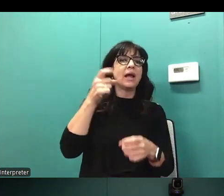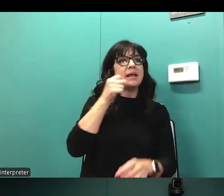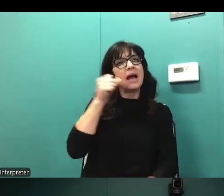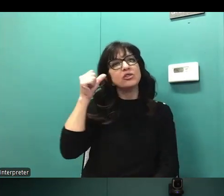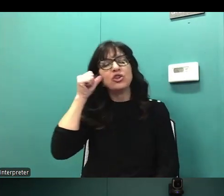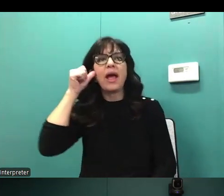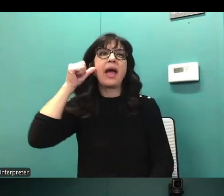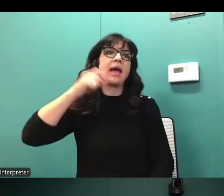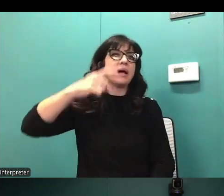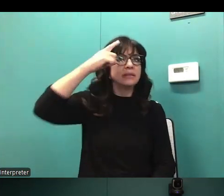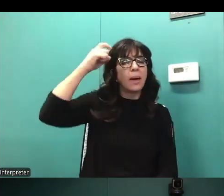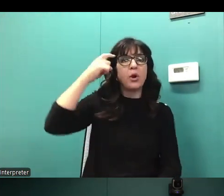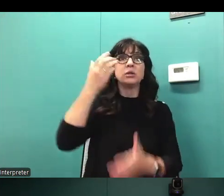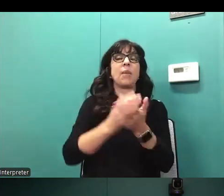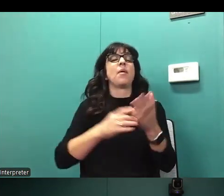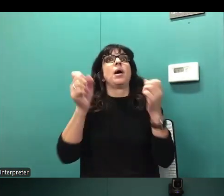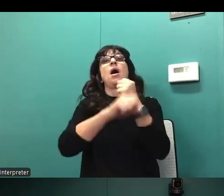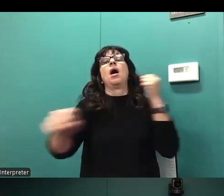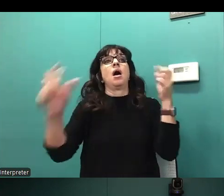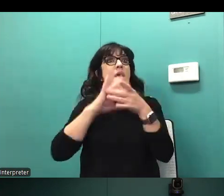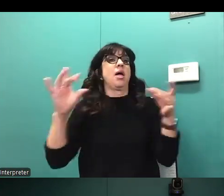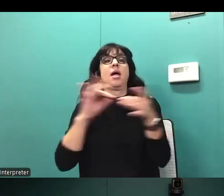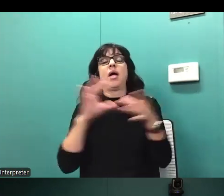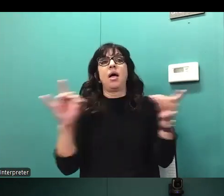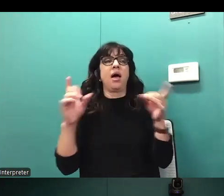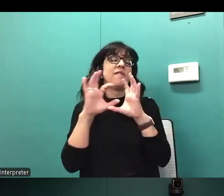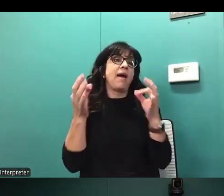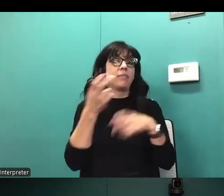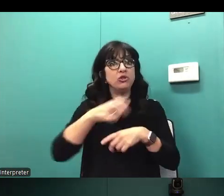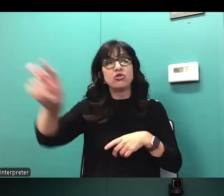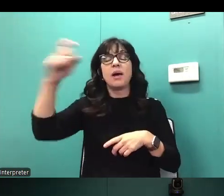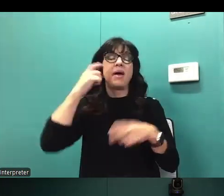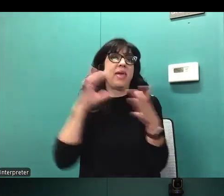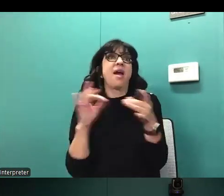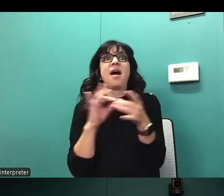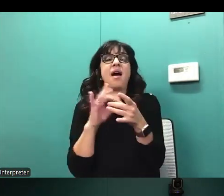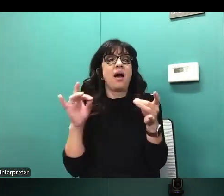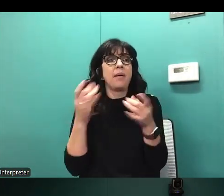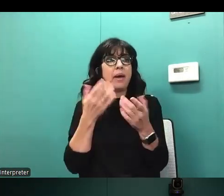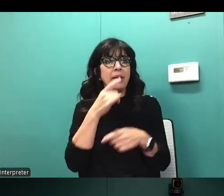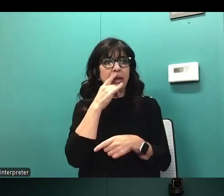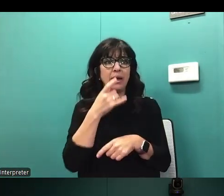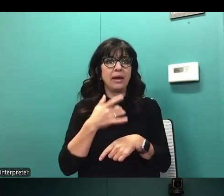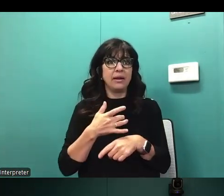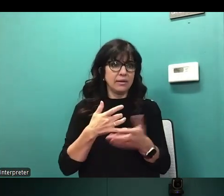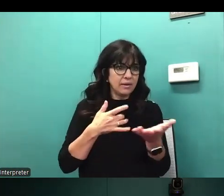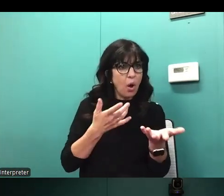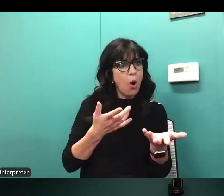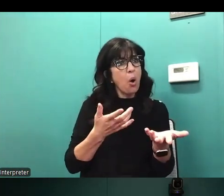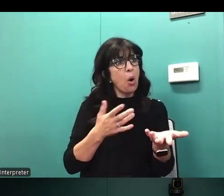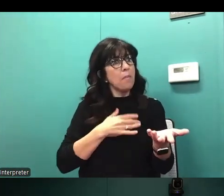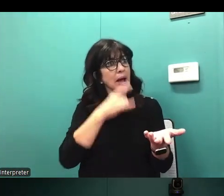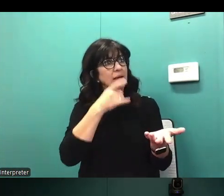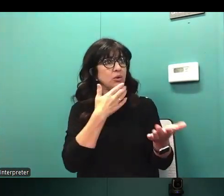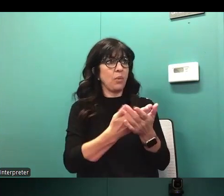tell full on like stories about, you know, family trip that they went on. And you might have a kid that you feel like, oh, my kid's doing really